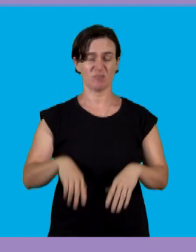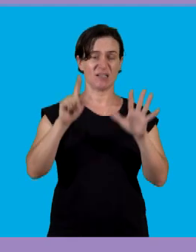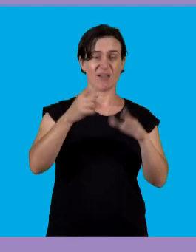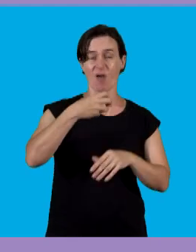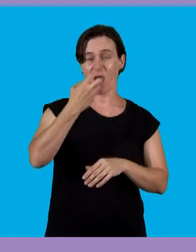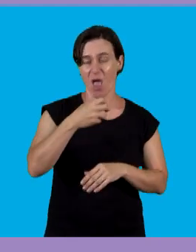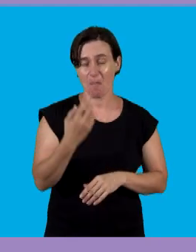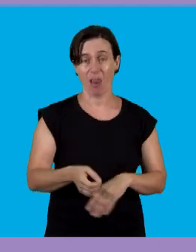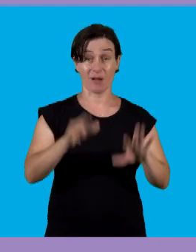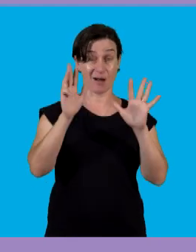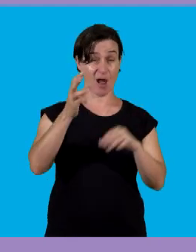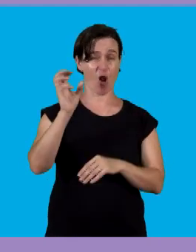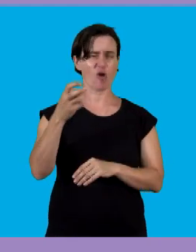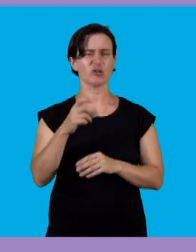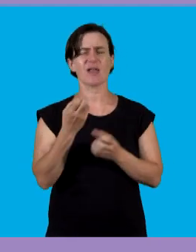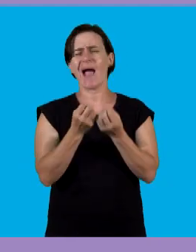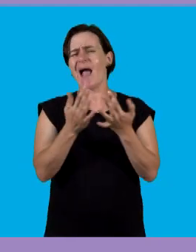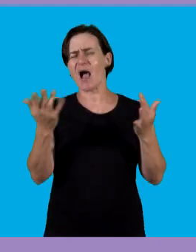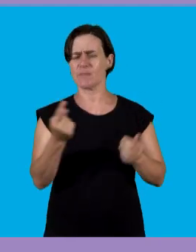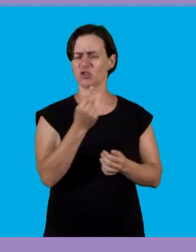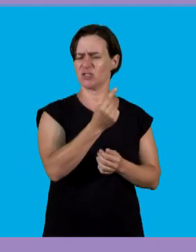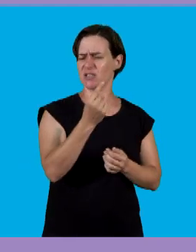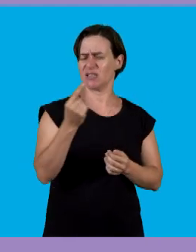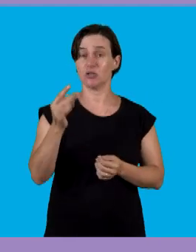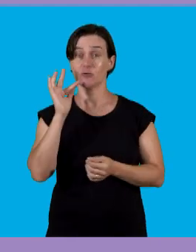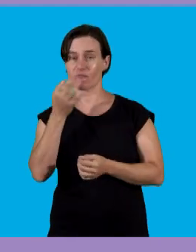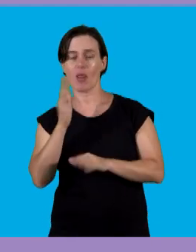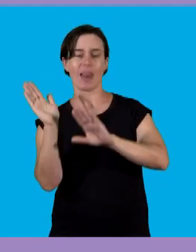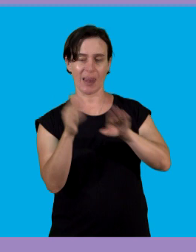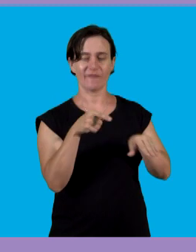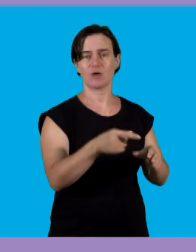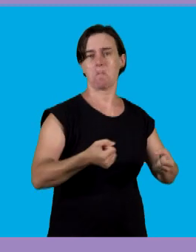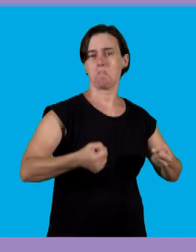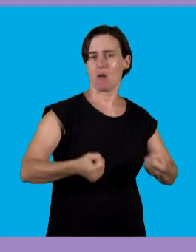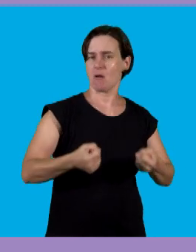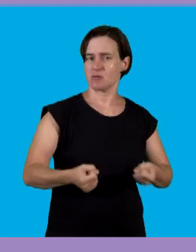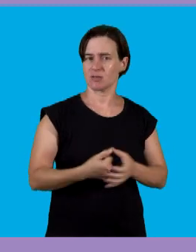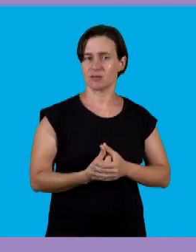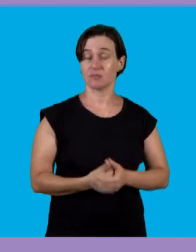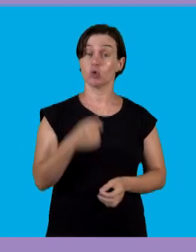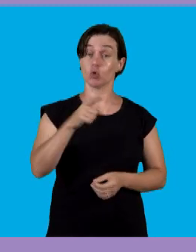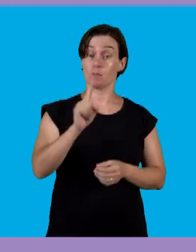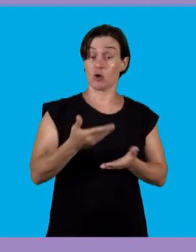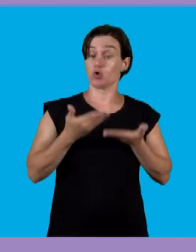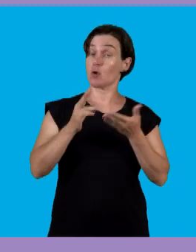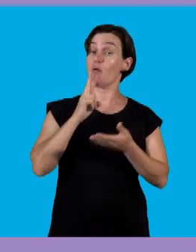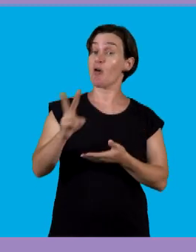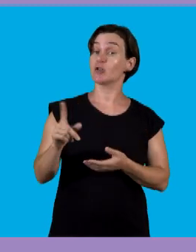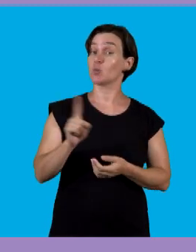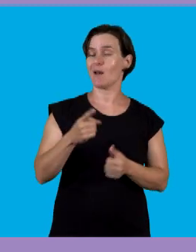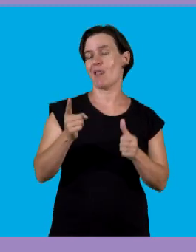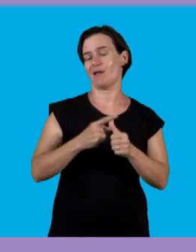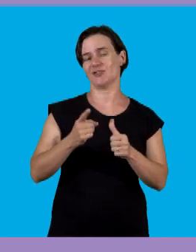and 9 oranges, how much of each fruit is left in the basket? Represent your